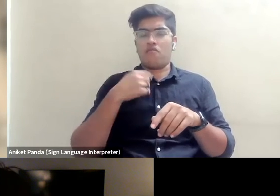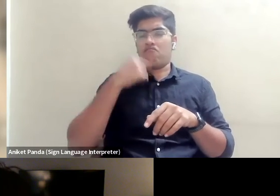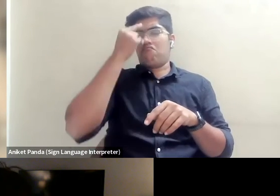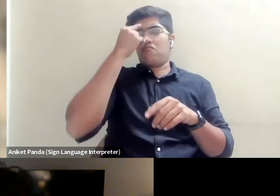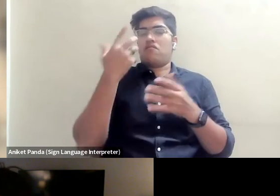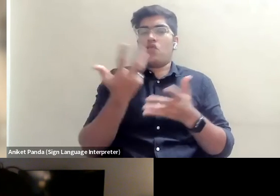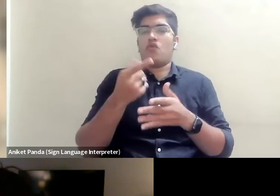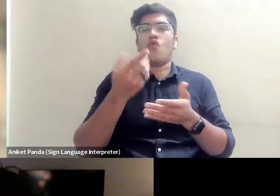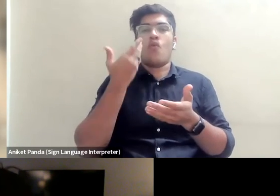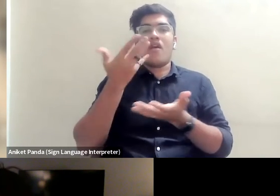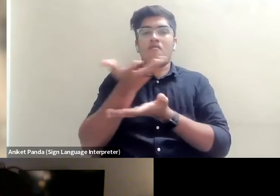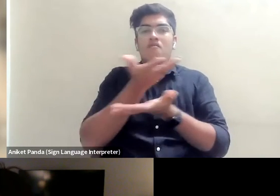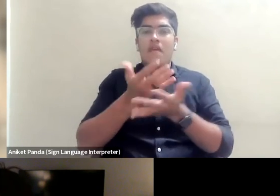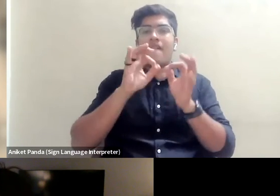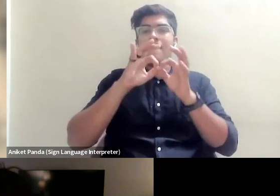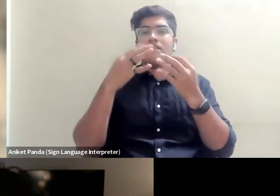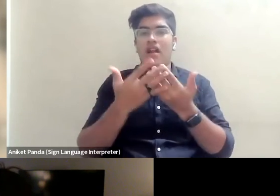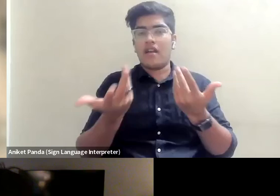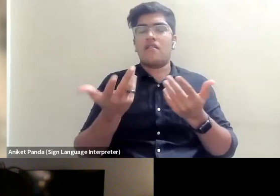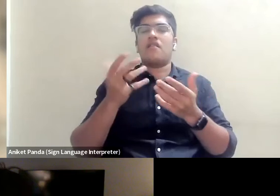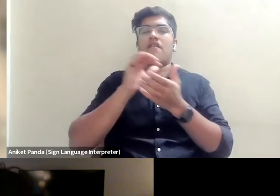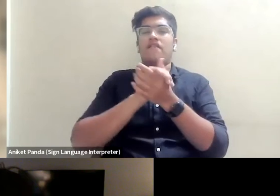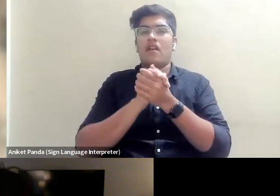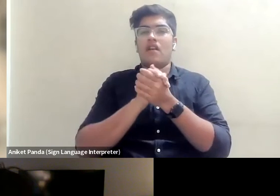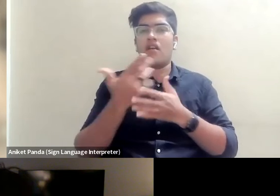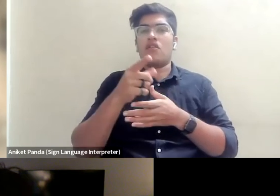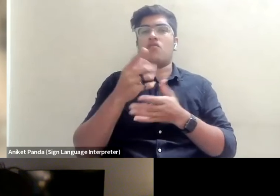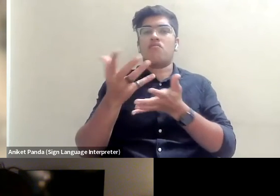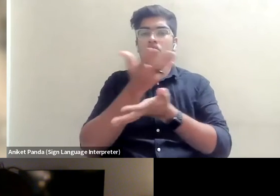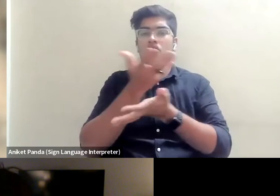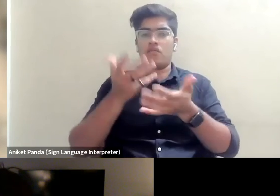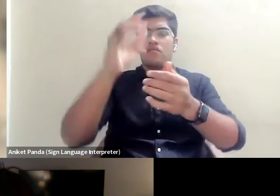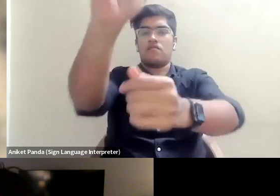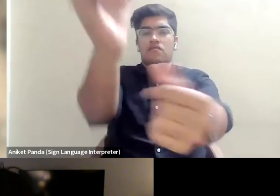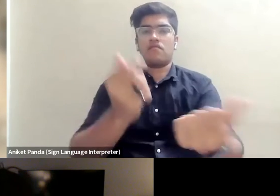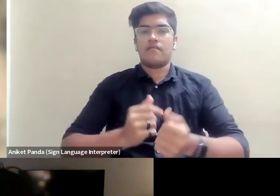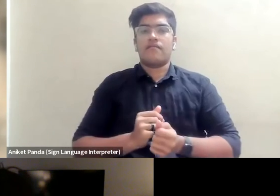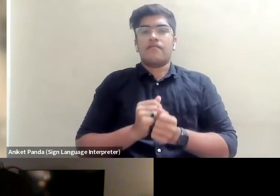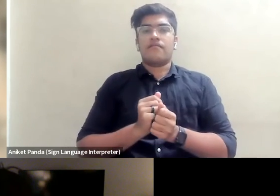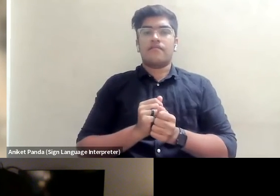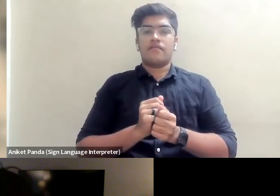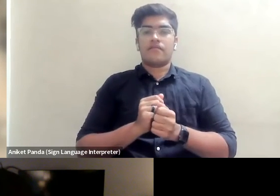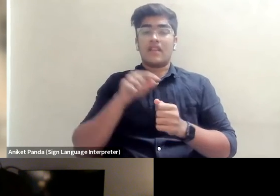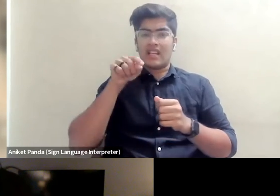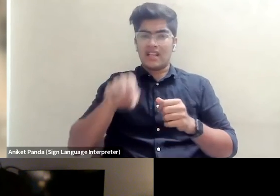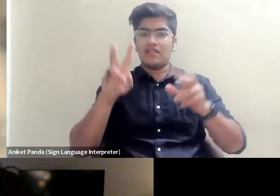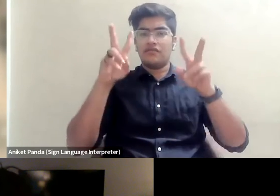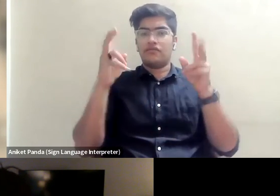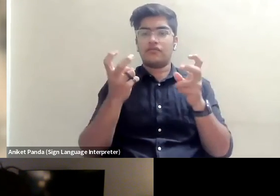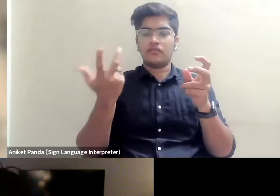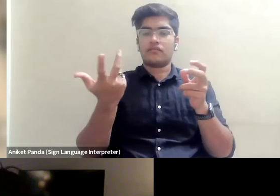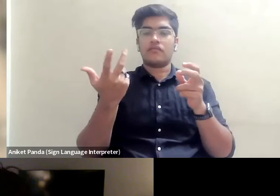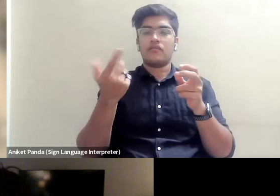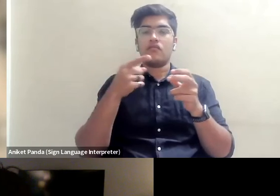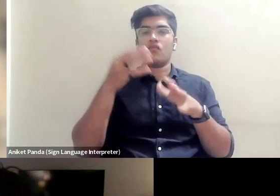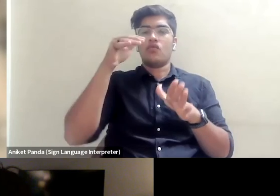to friends and family and cousins, and anecdotally, you said you speak to them. So in this context, going into the